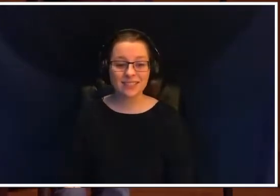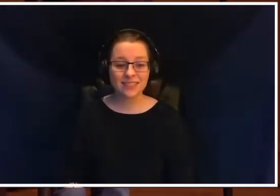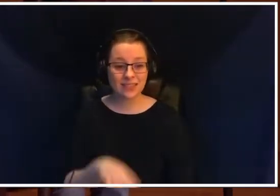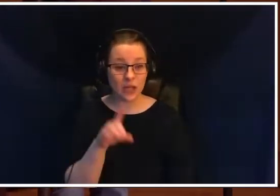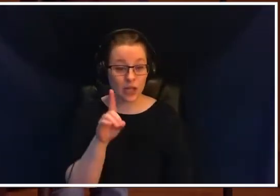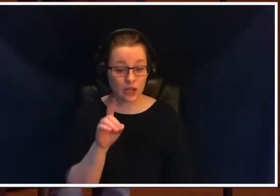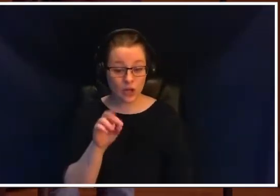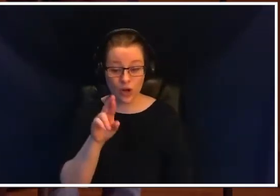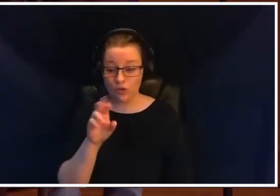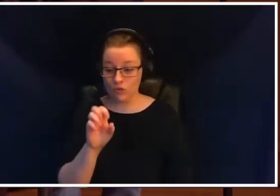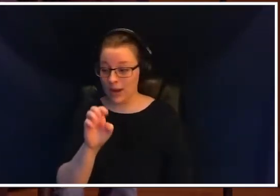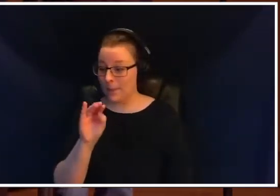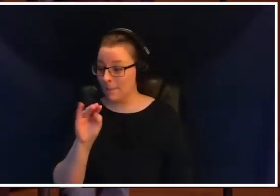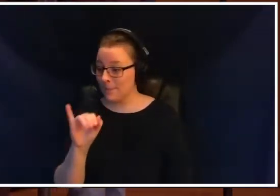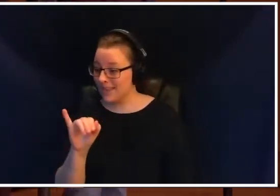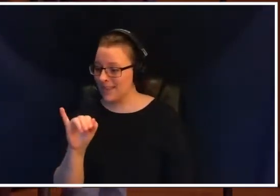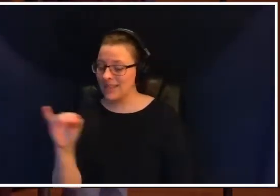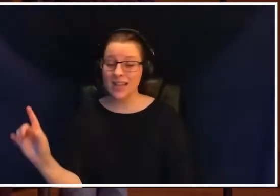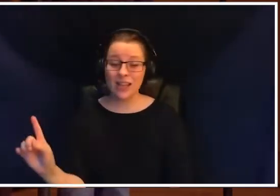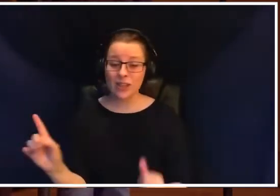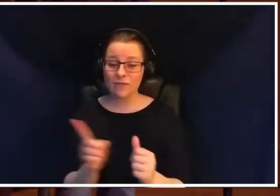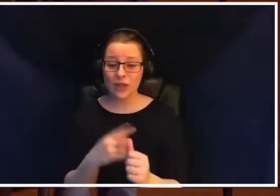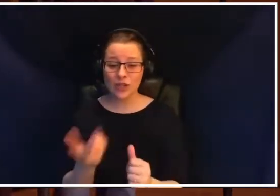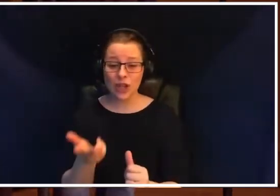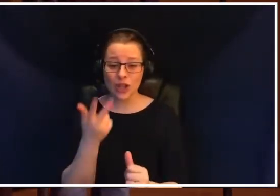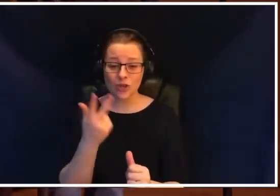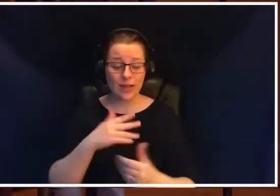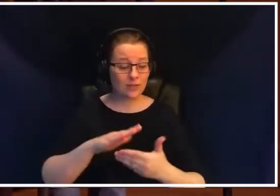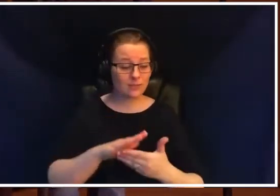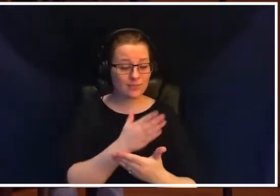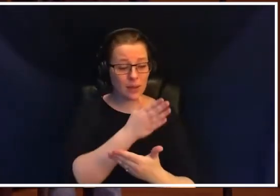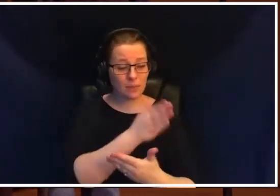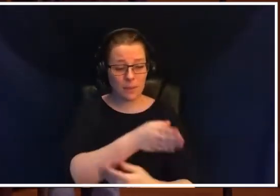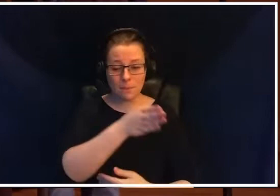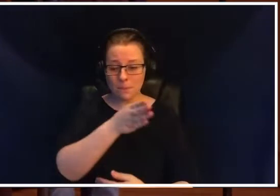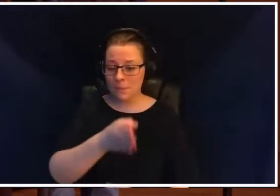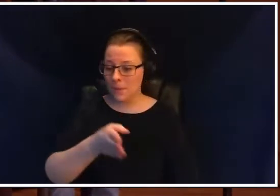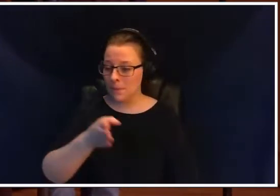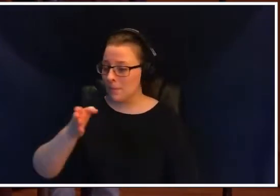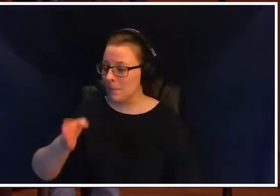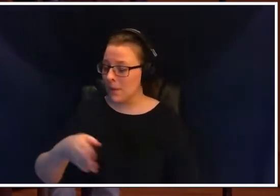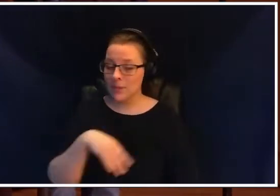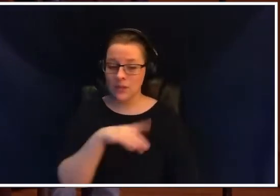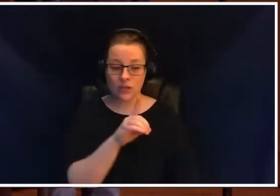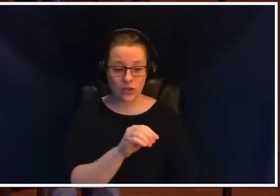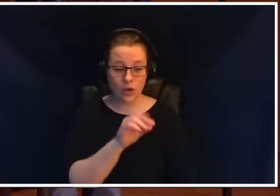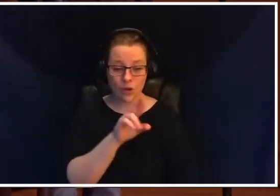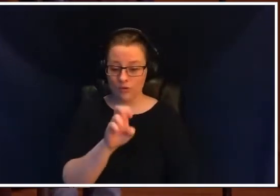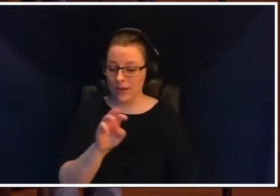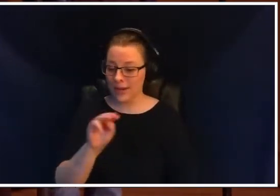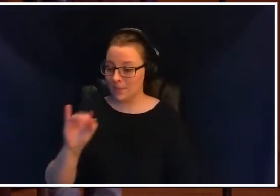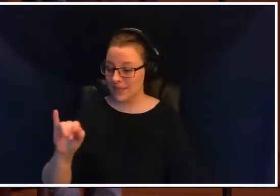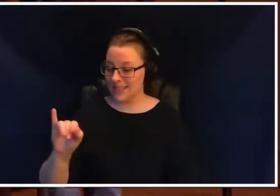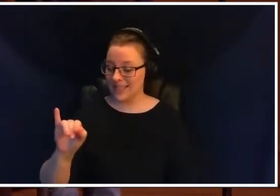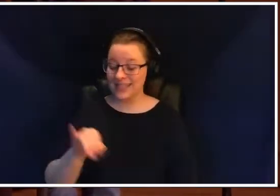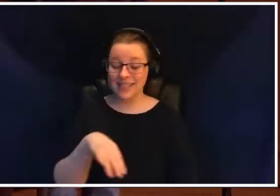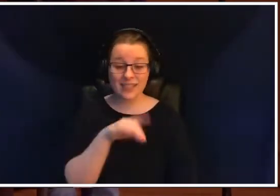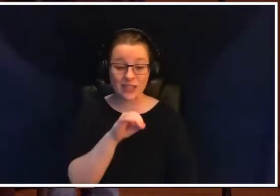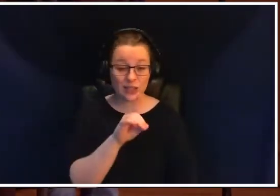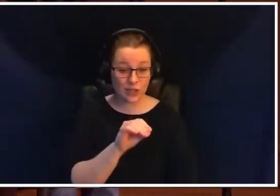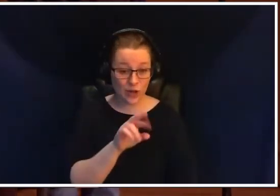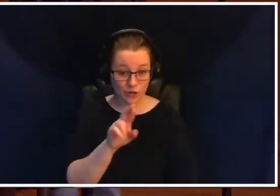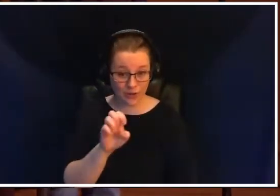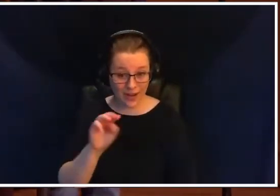Re, Mi. The first three notes just happen to be Do, Re, Mi,